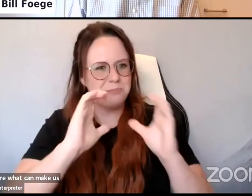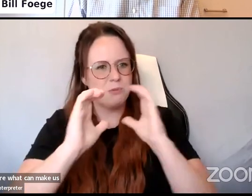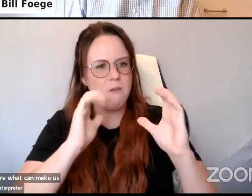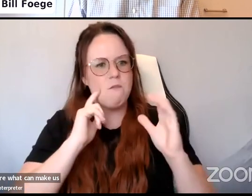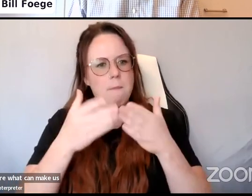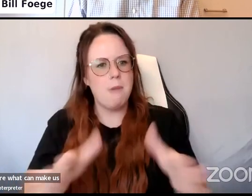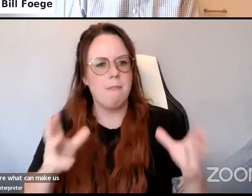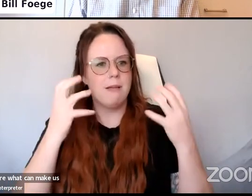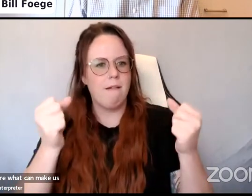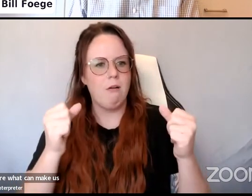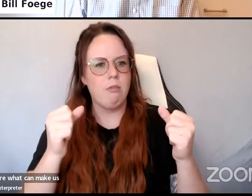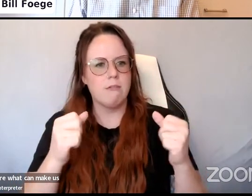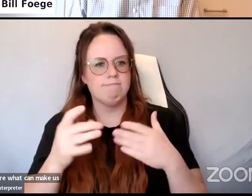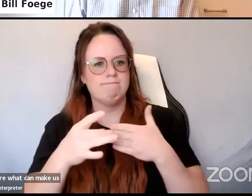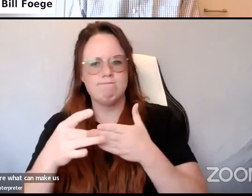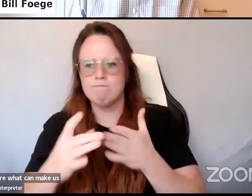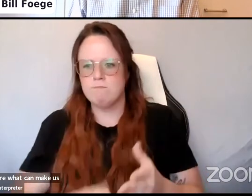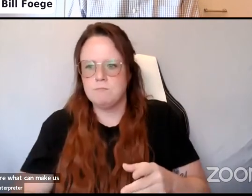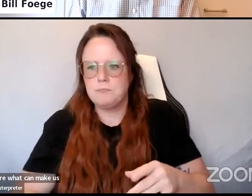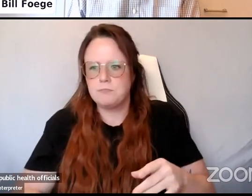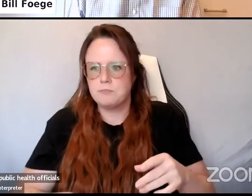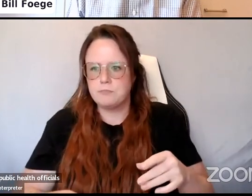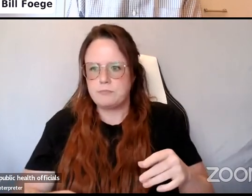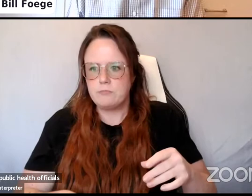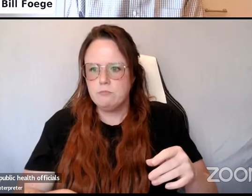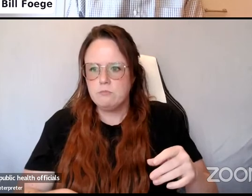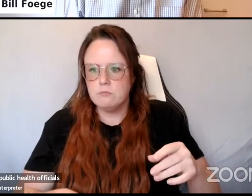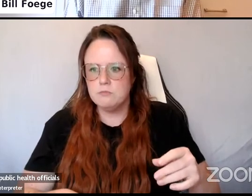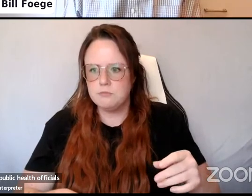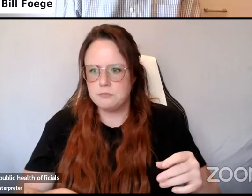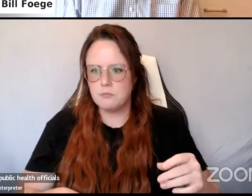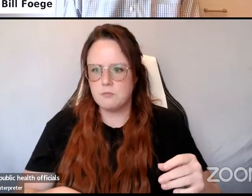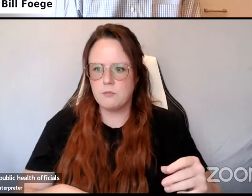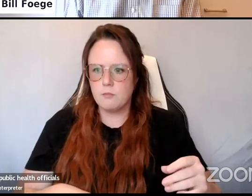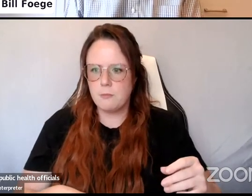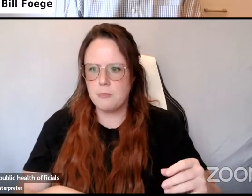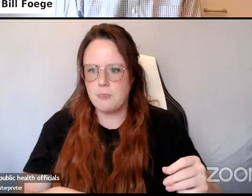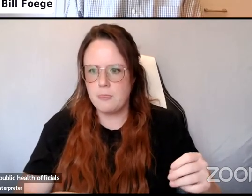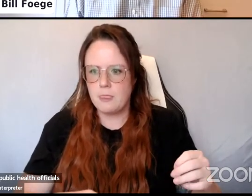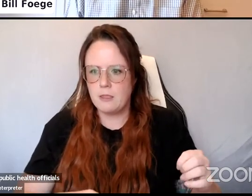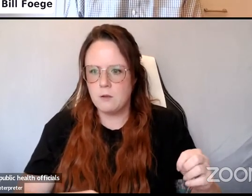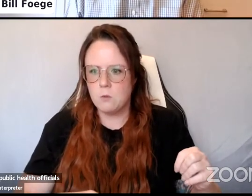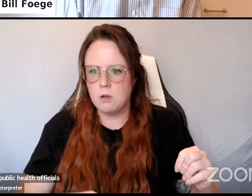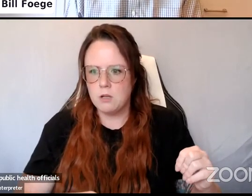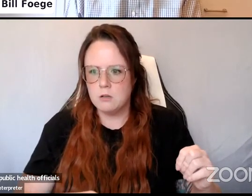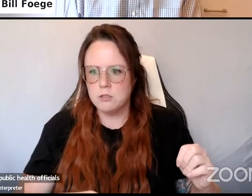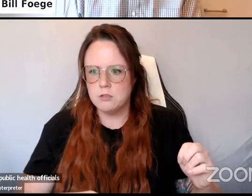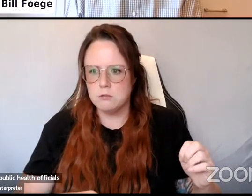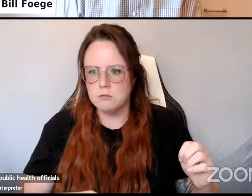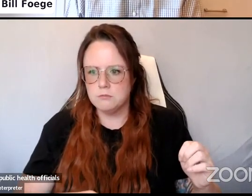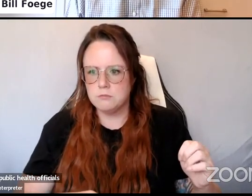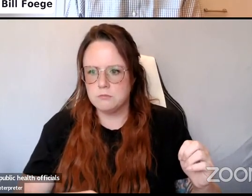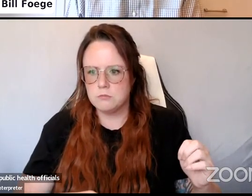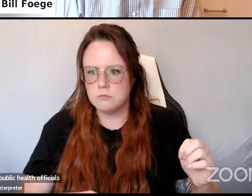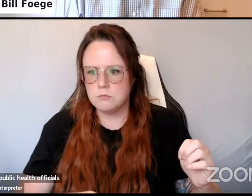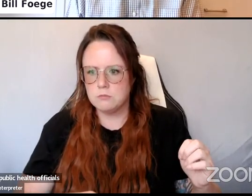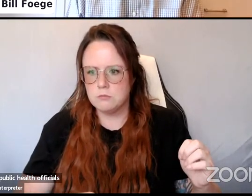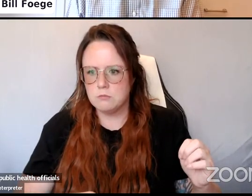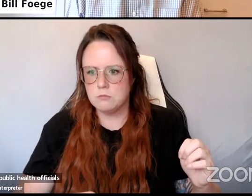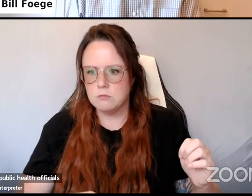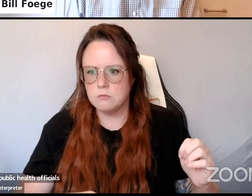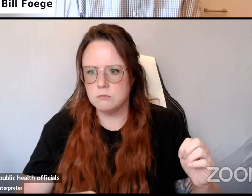officials so it still amazes me that the global Health Community decided to take on smallpox